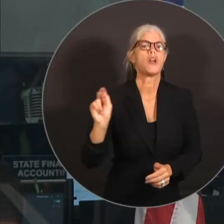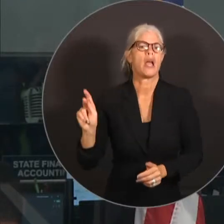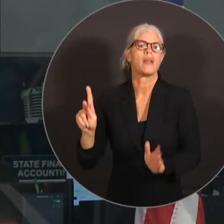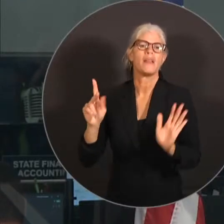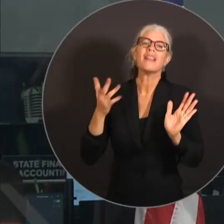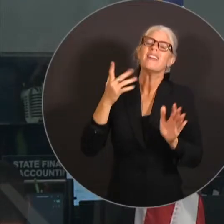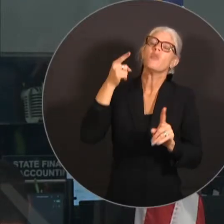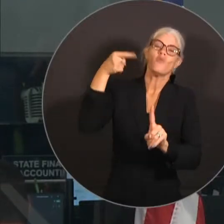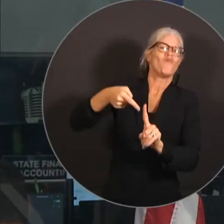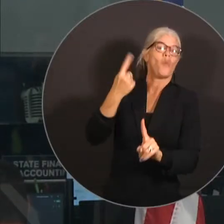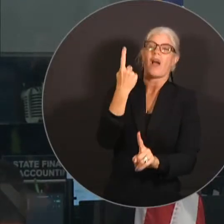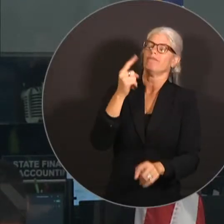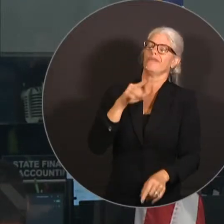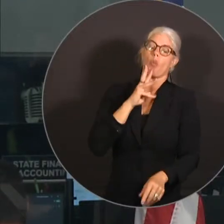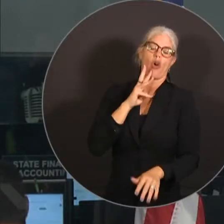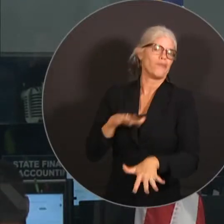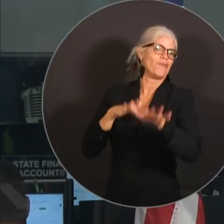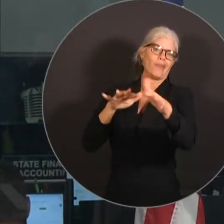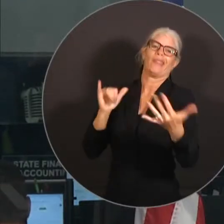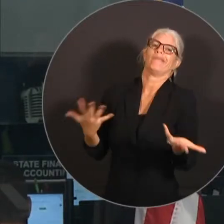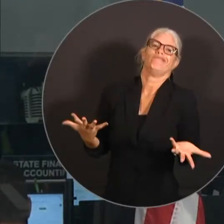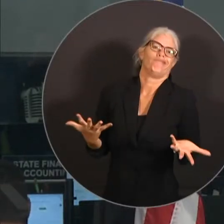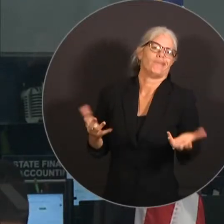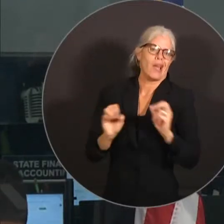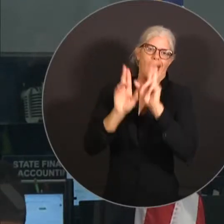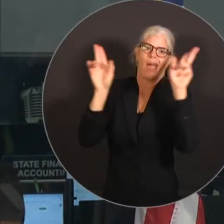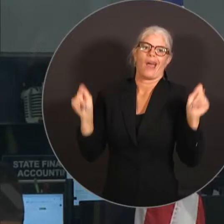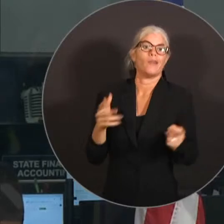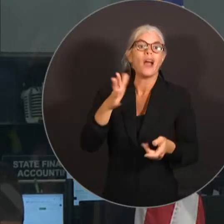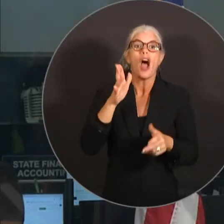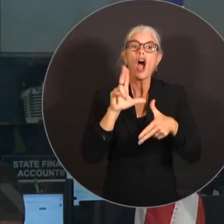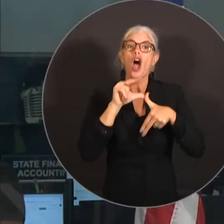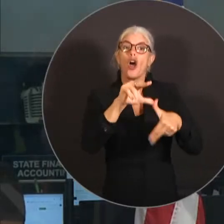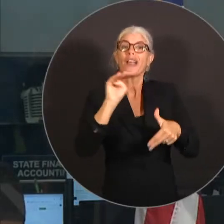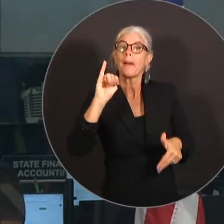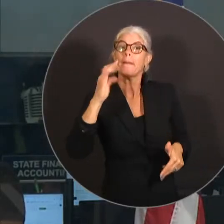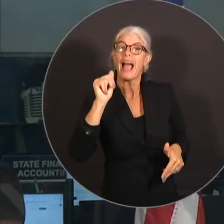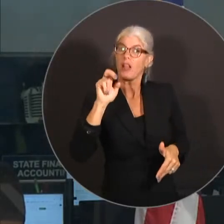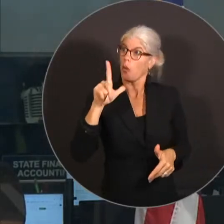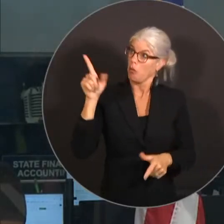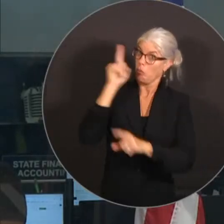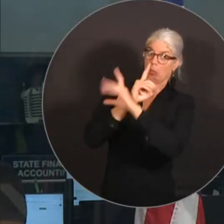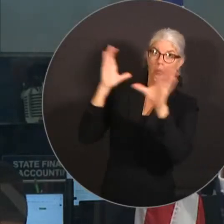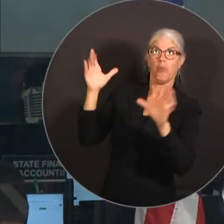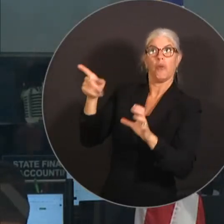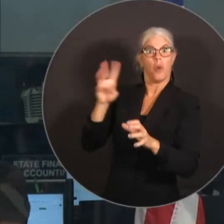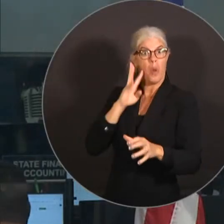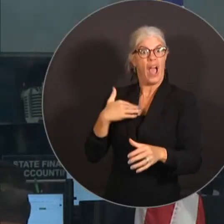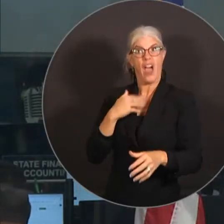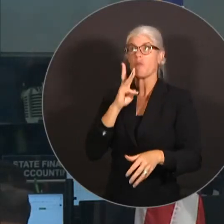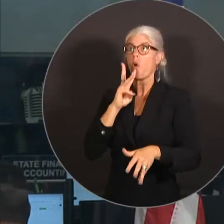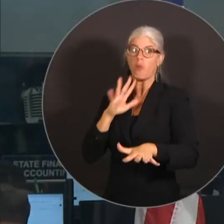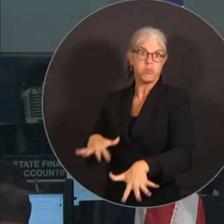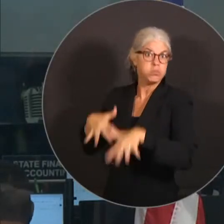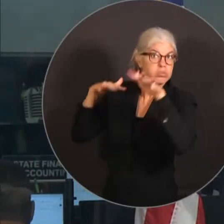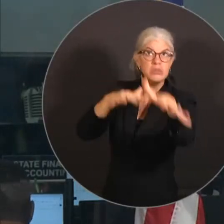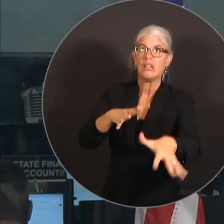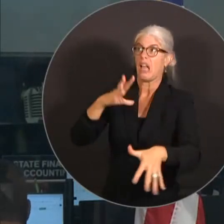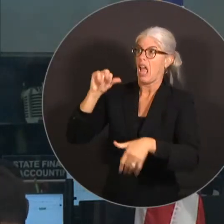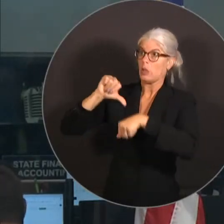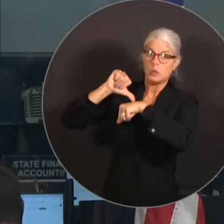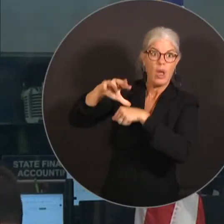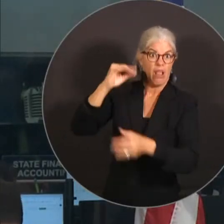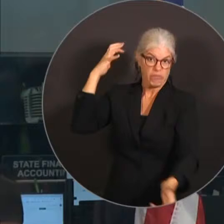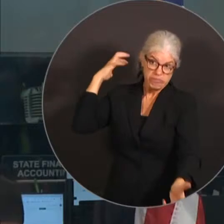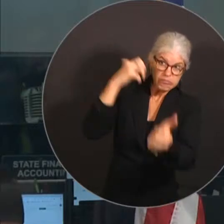that, Hurricane Michael was not necessarily known for being massive storm surge, even though it was like a tornado and it obliterated so many structures. And